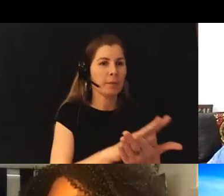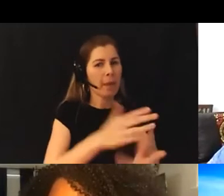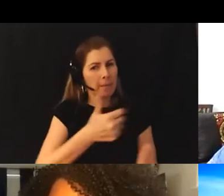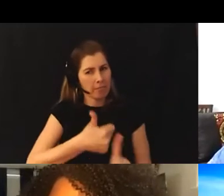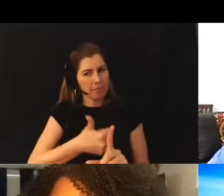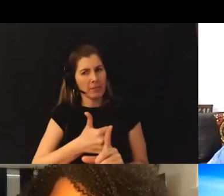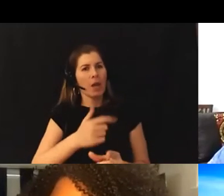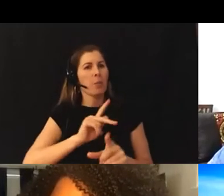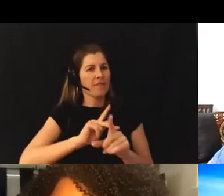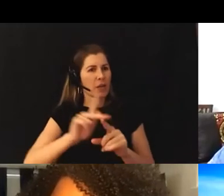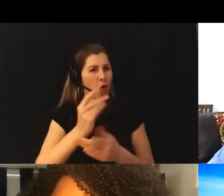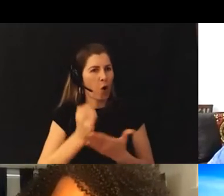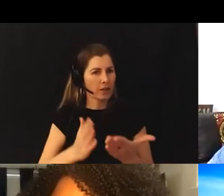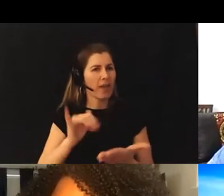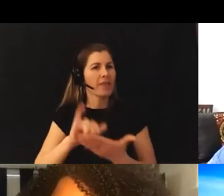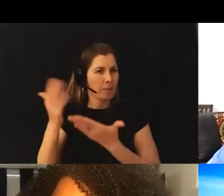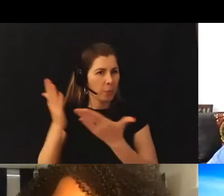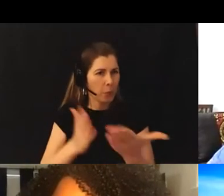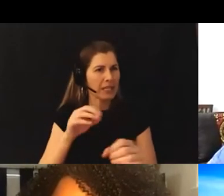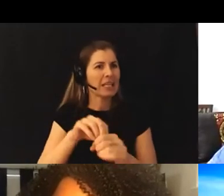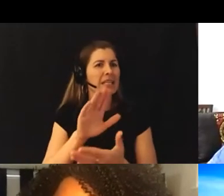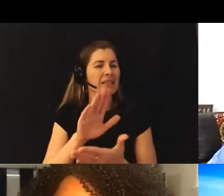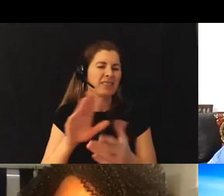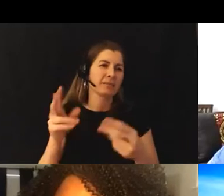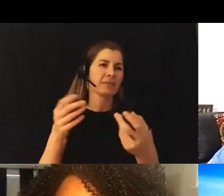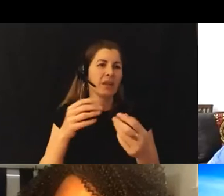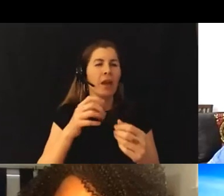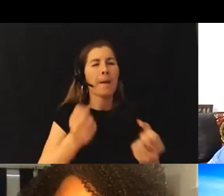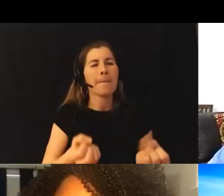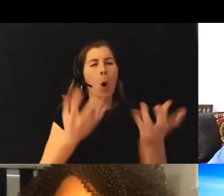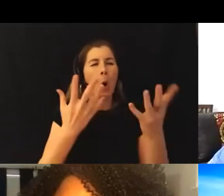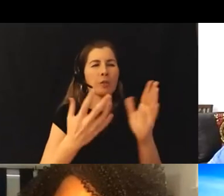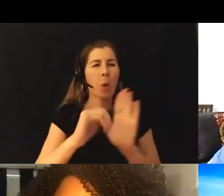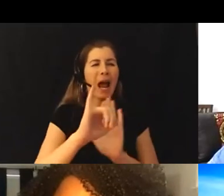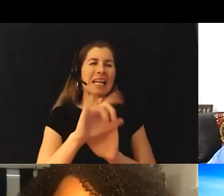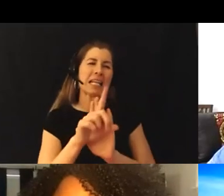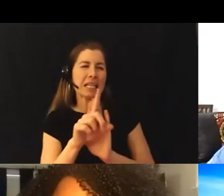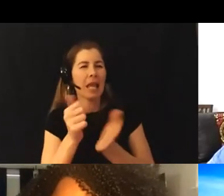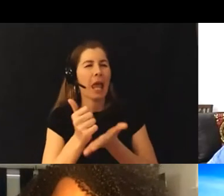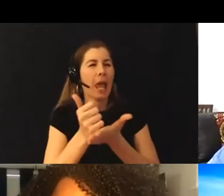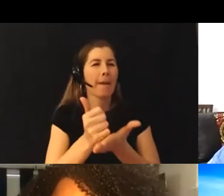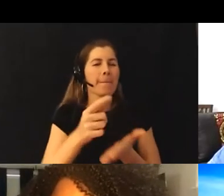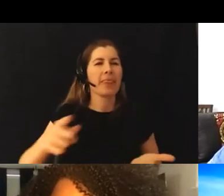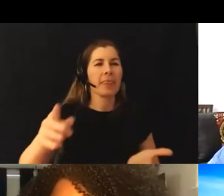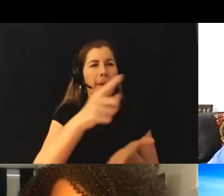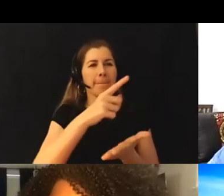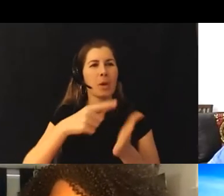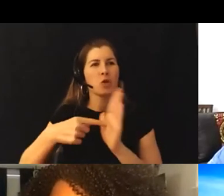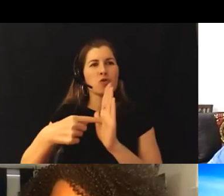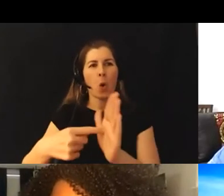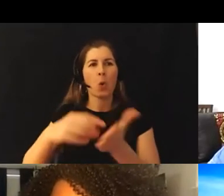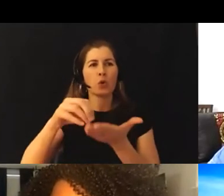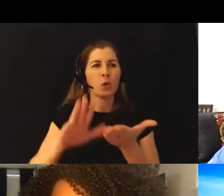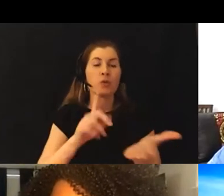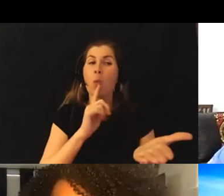they bring that to the table. So these multiple identities allow them to expose their students, no matter what age they